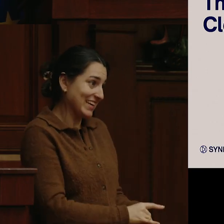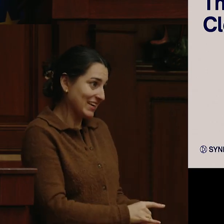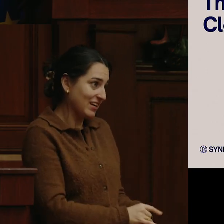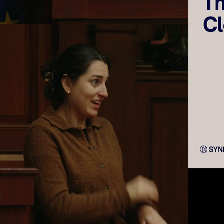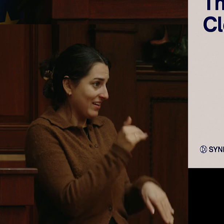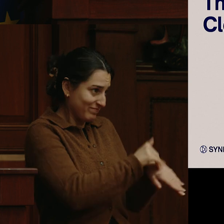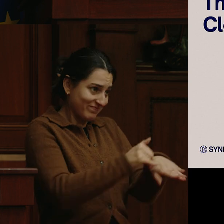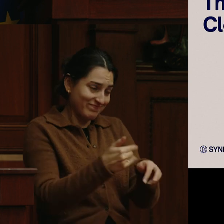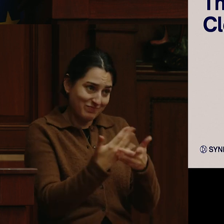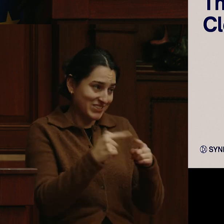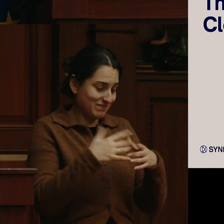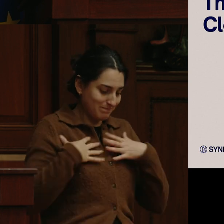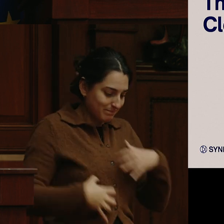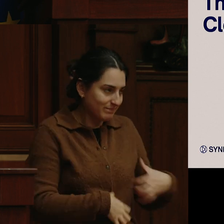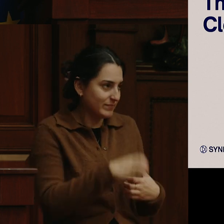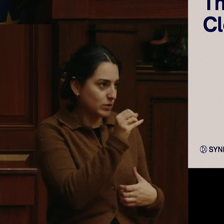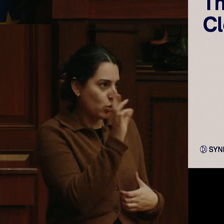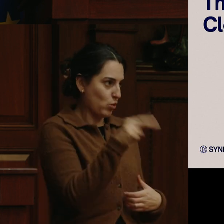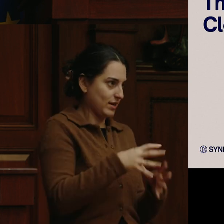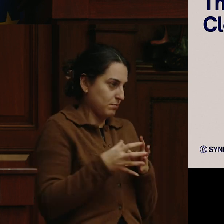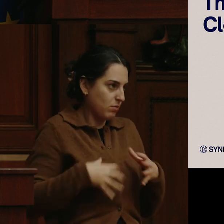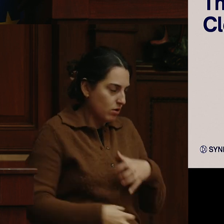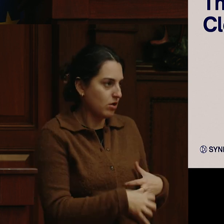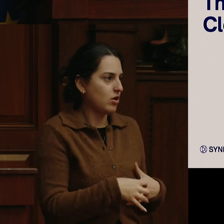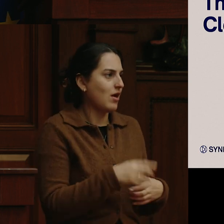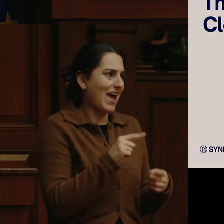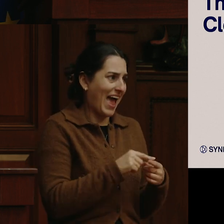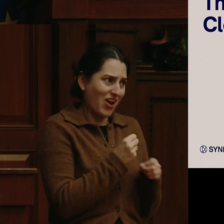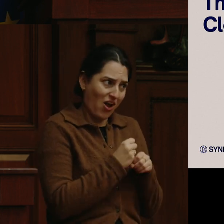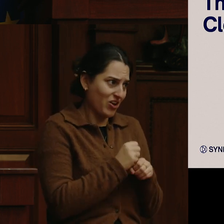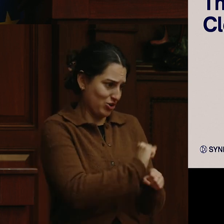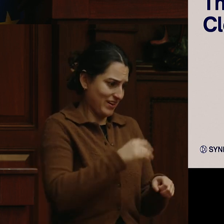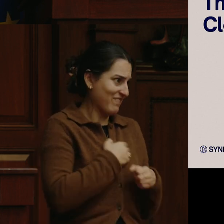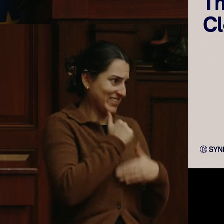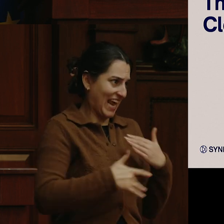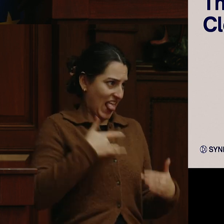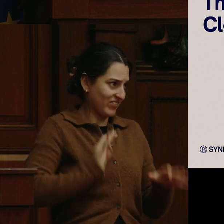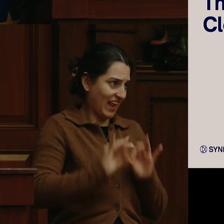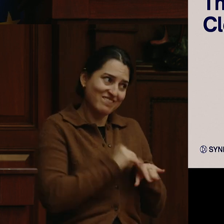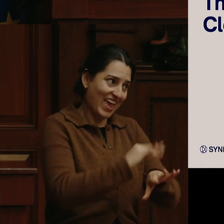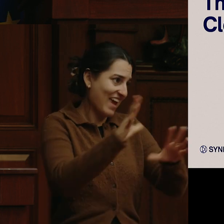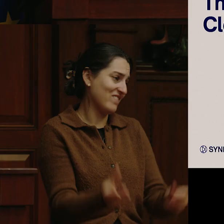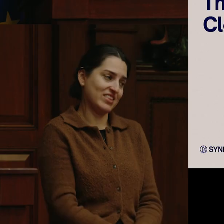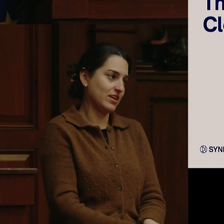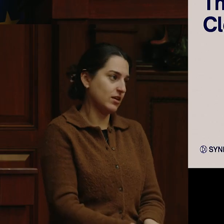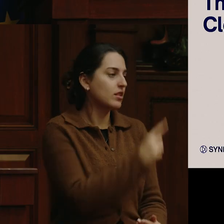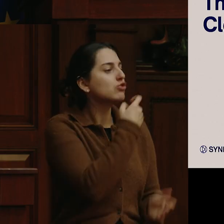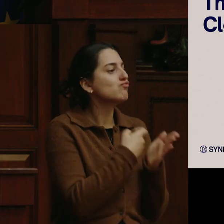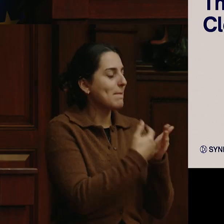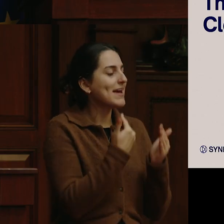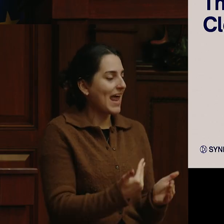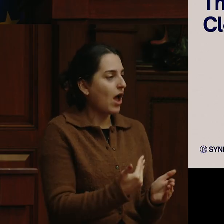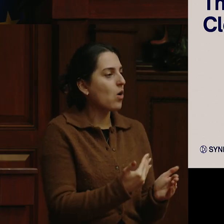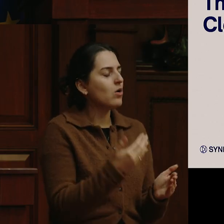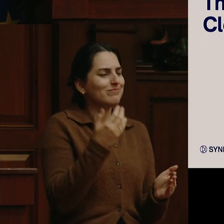can affect multiple organs and every aspect of daily life. It's also recommended now that